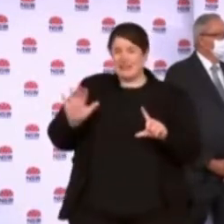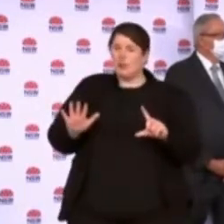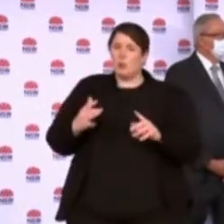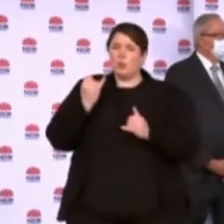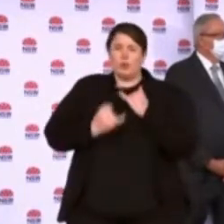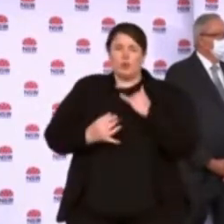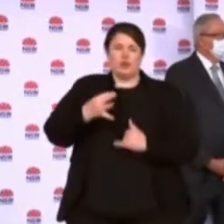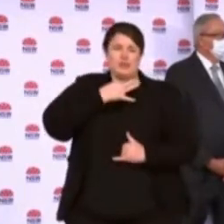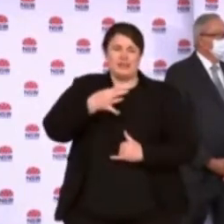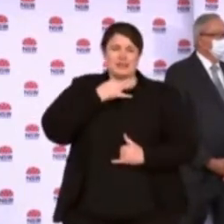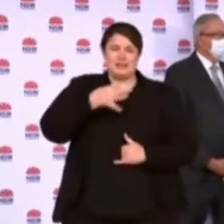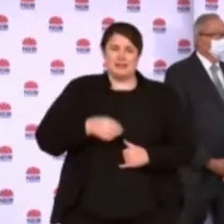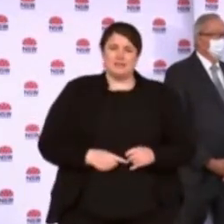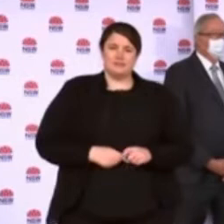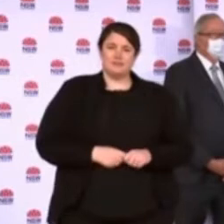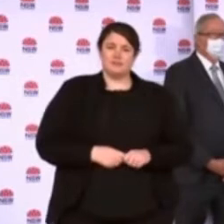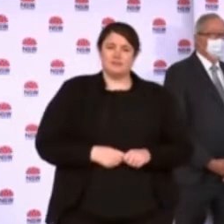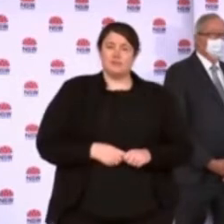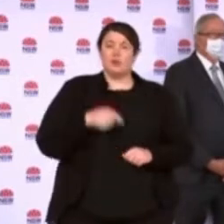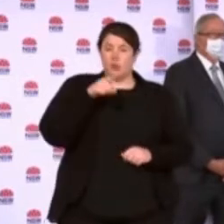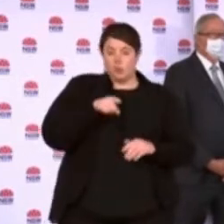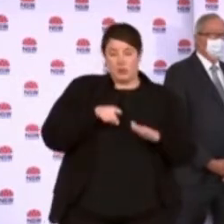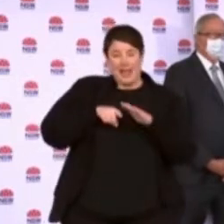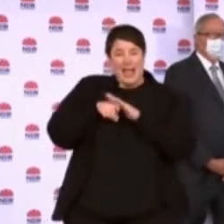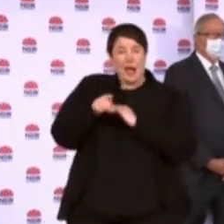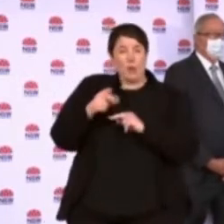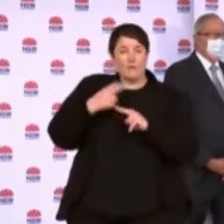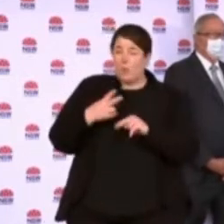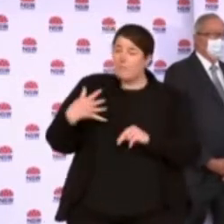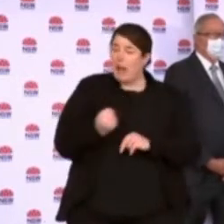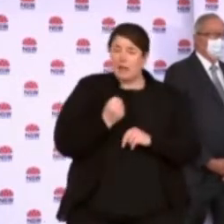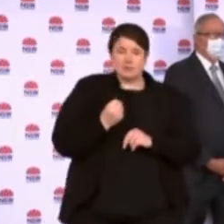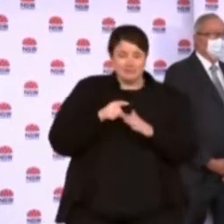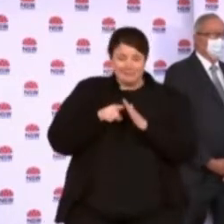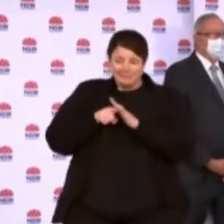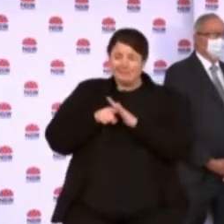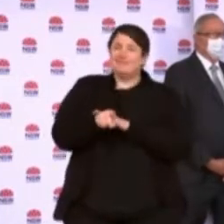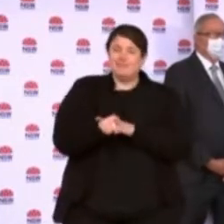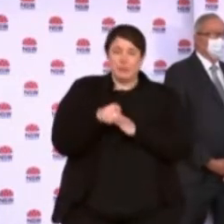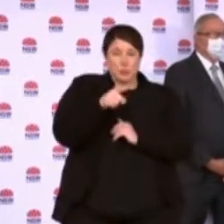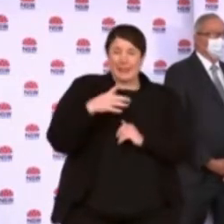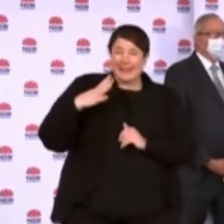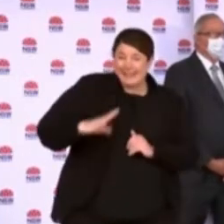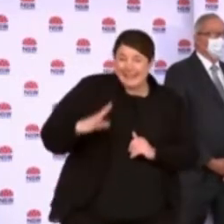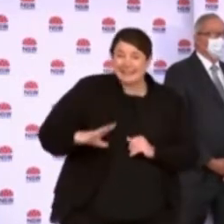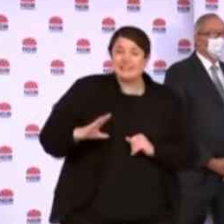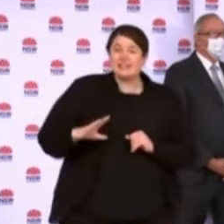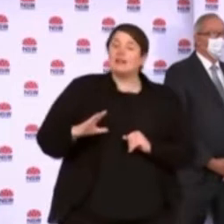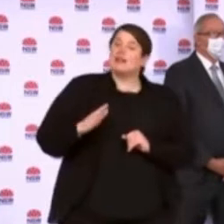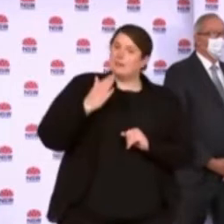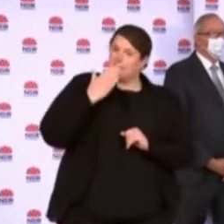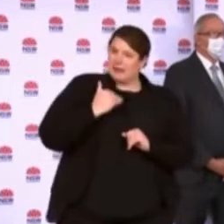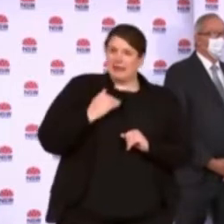greater. So when you are out and about for those very essential things that you need,